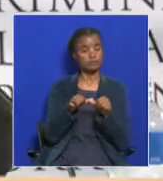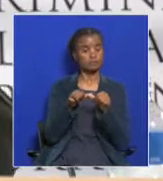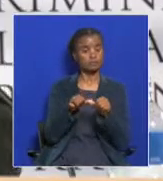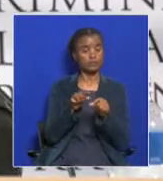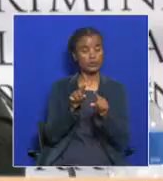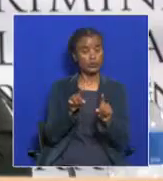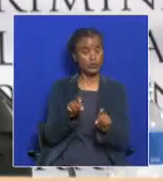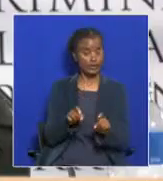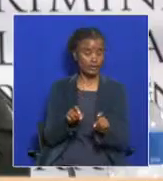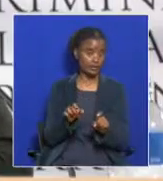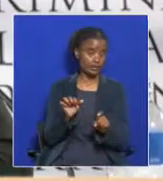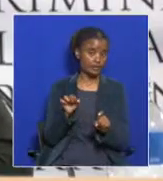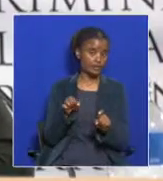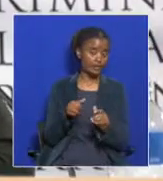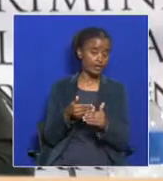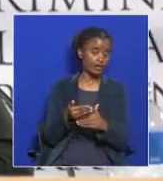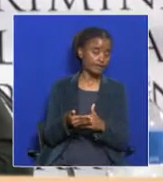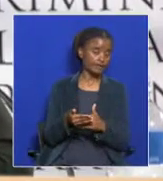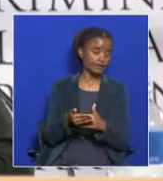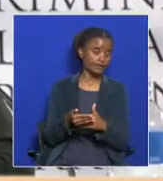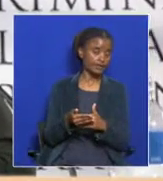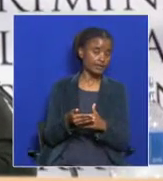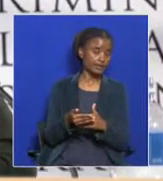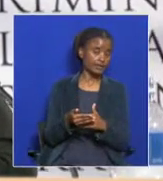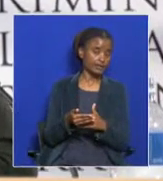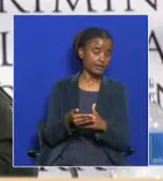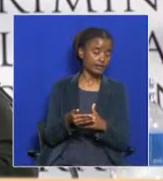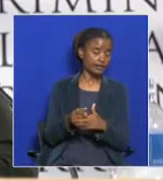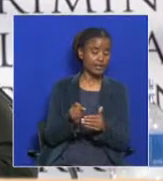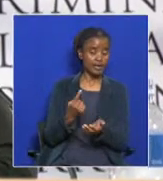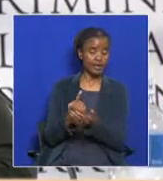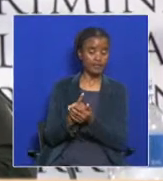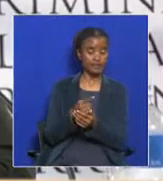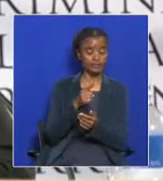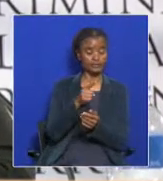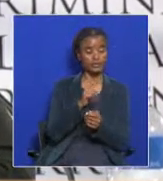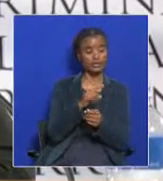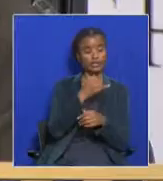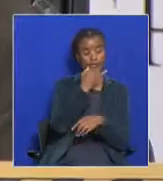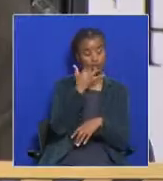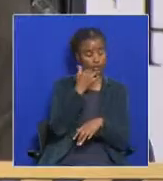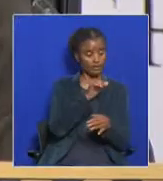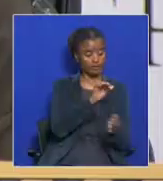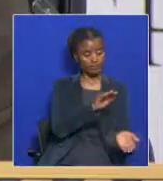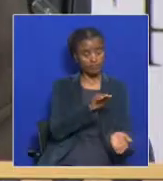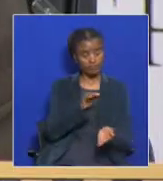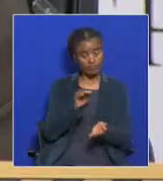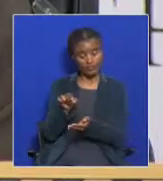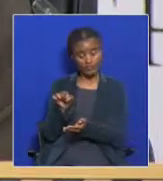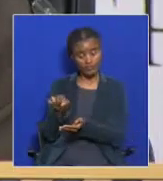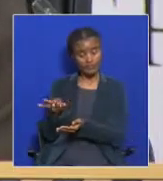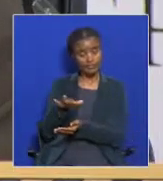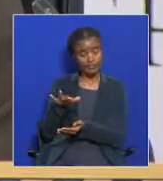after the drugs were taken to Port Shepstone, DPCI offices, you recall? Yes. I